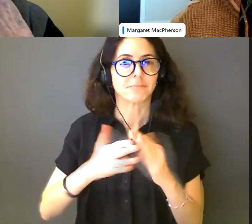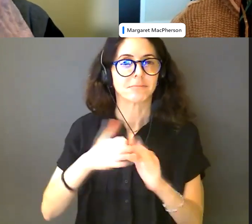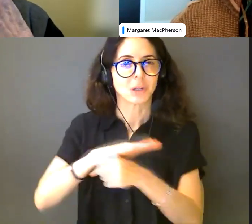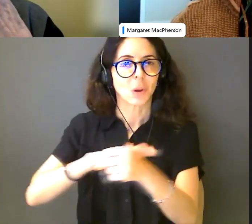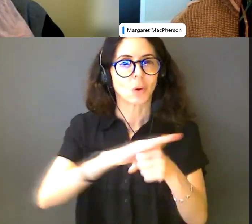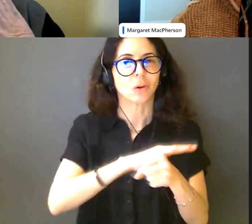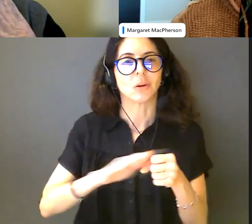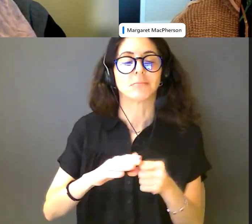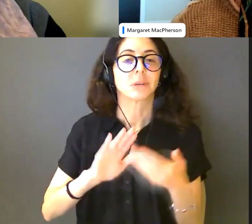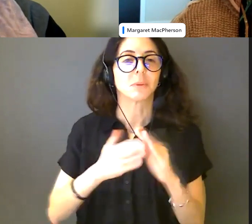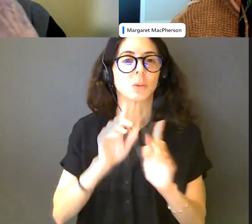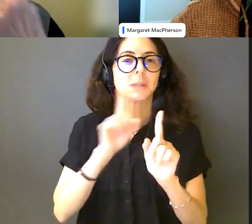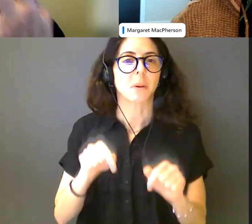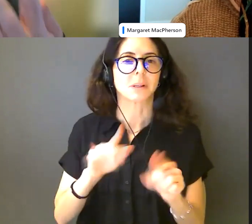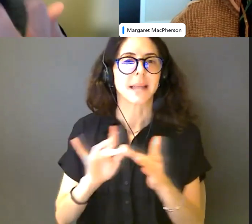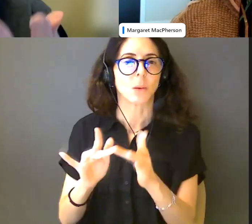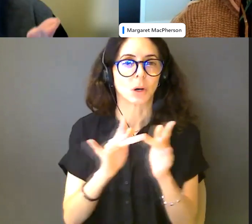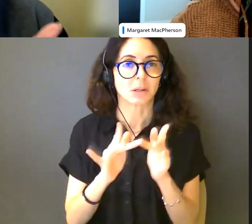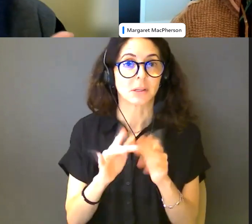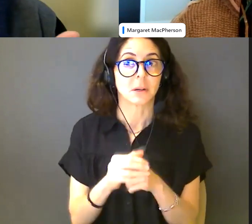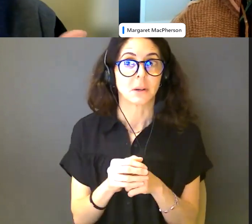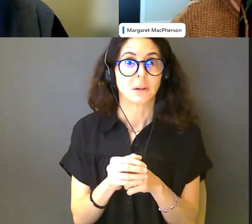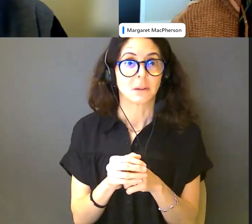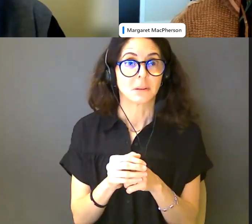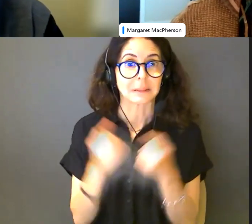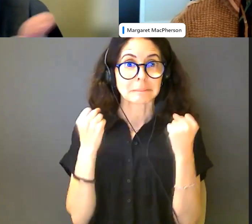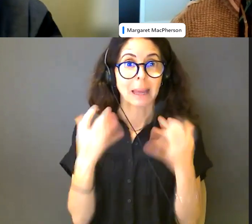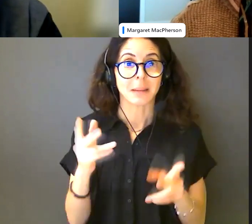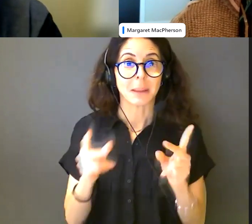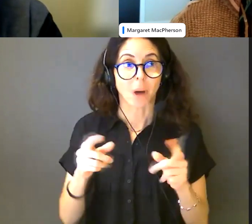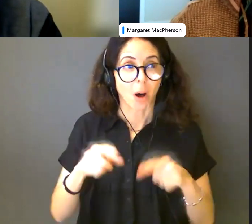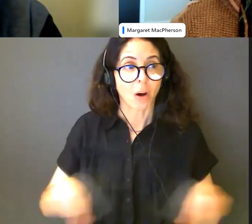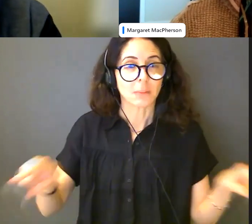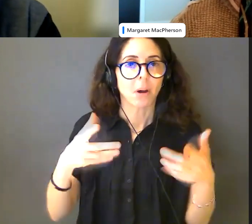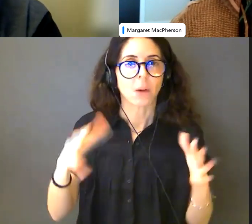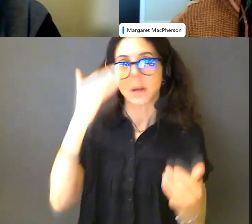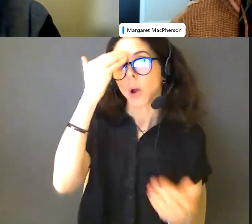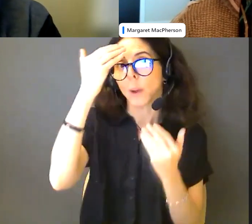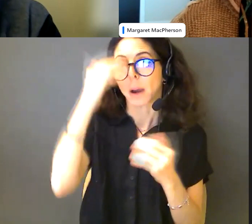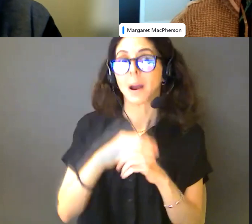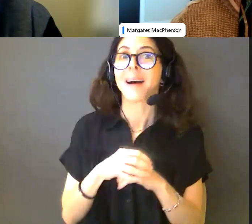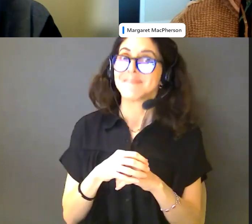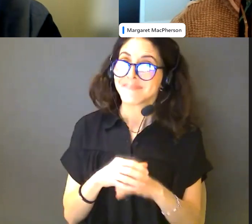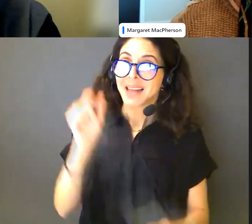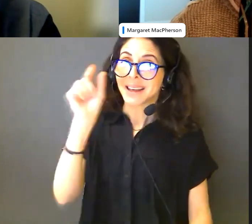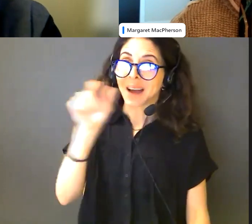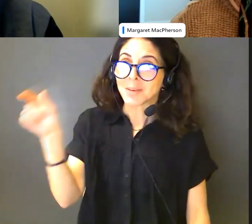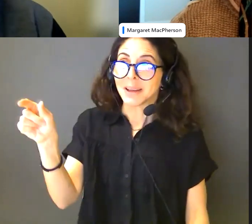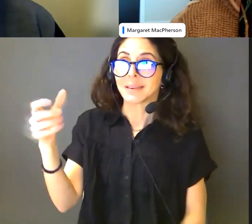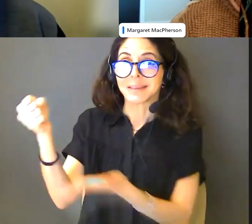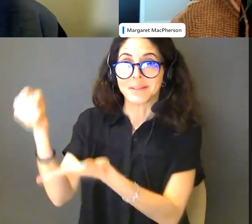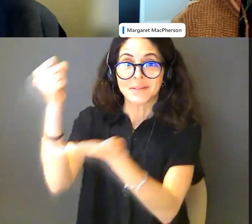response networks. And those are all people who are aware that this is the government that is making this